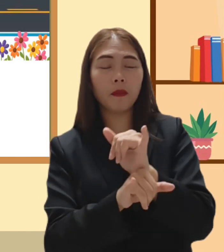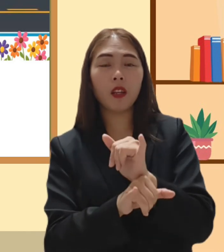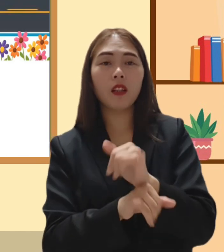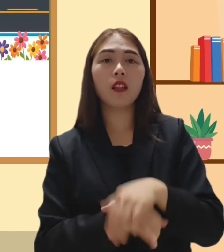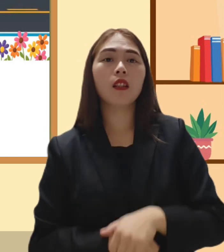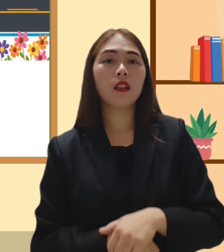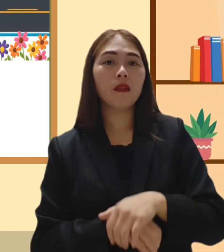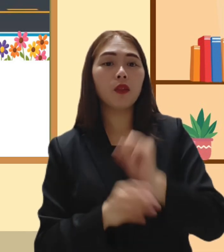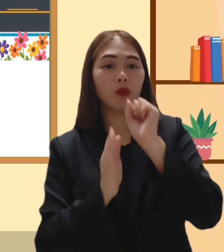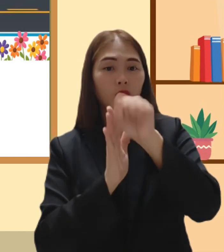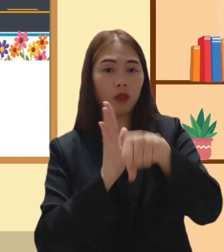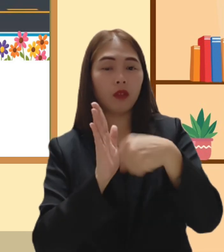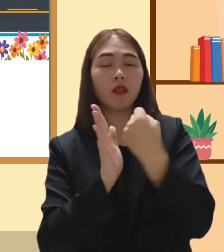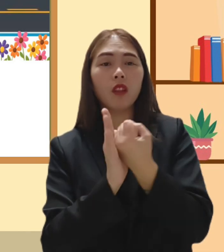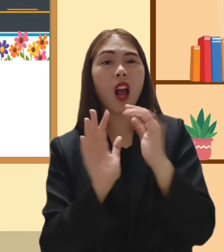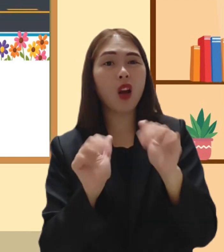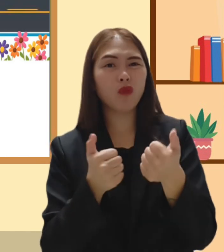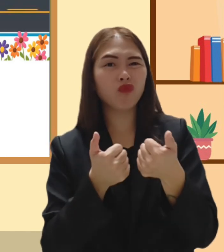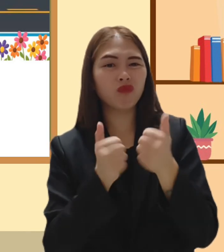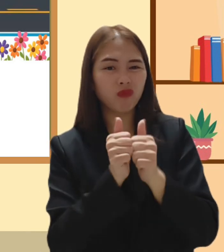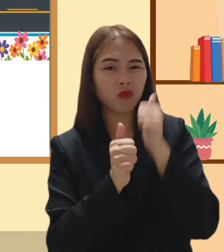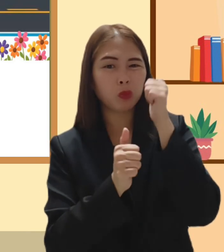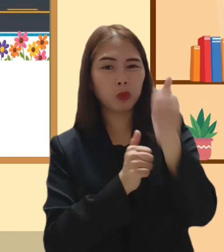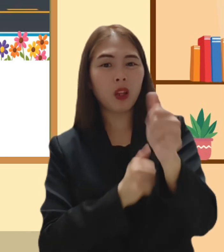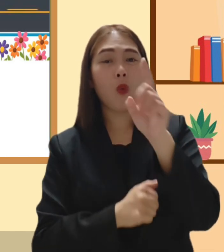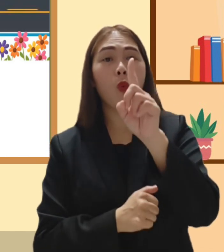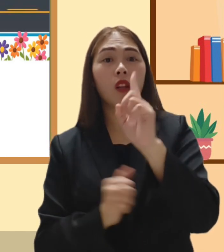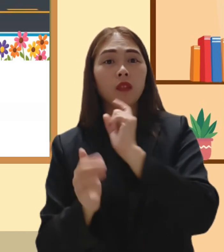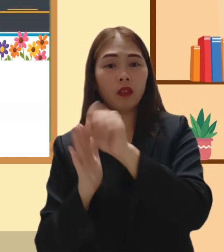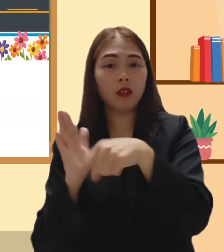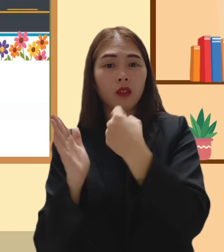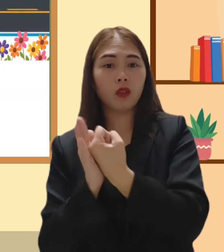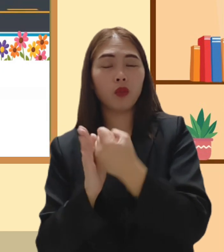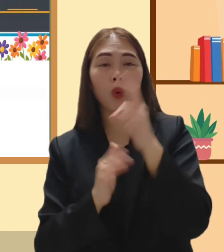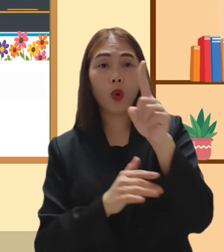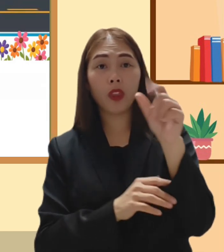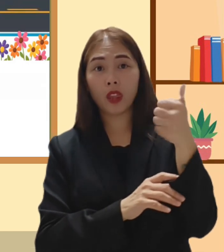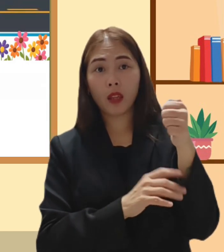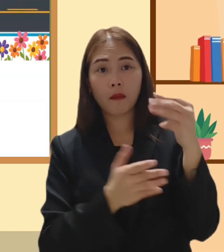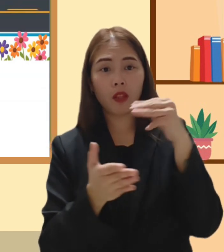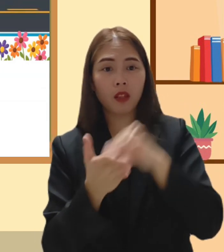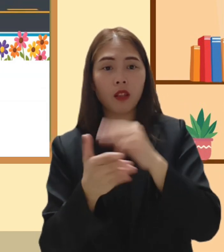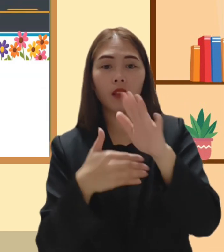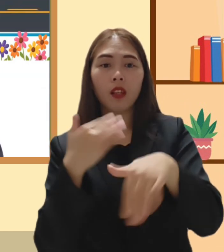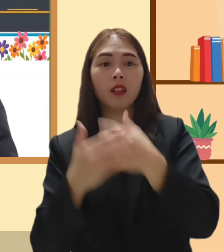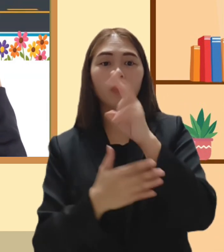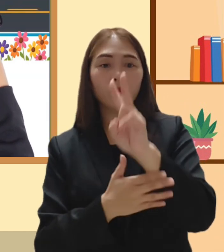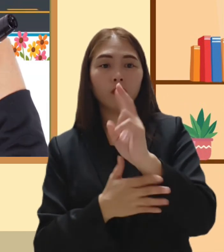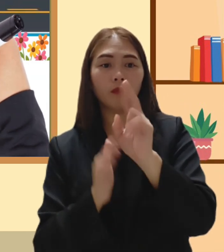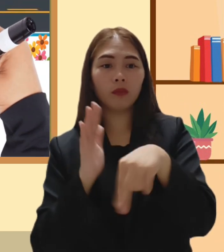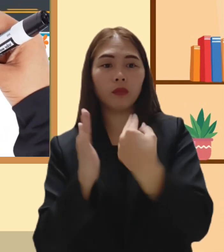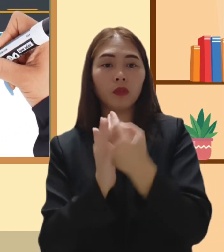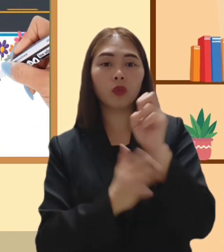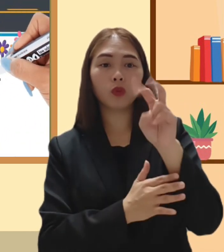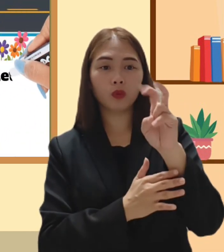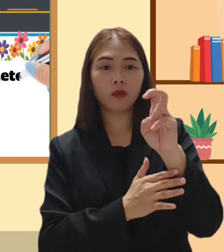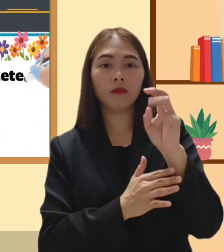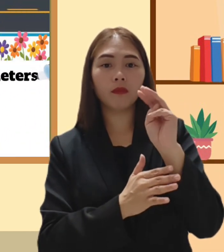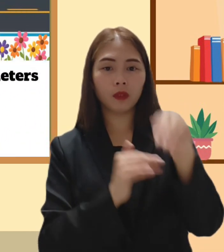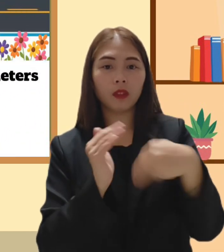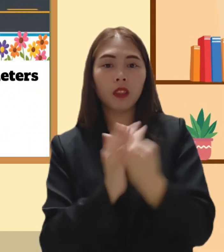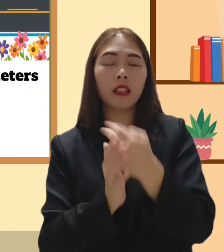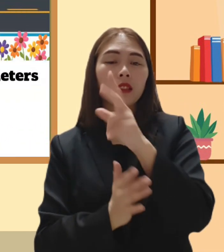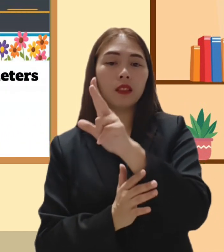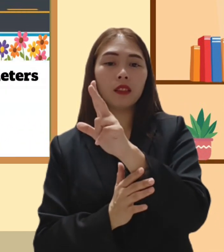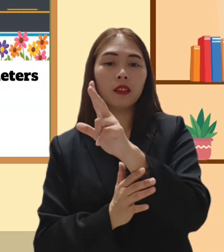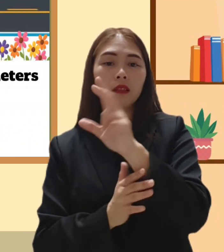second, how can we figure out how far it travels? At 1 second, it goes 10 meters. At 2 seconds, 12 meters.